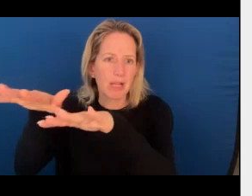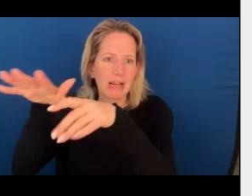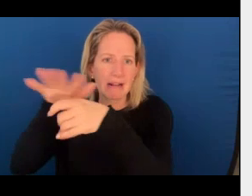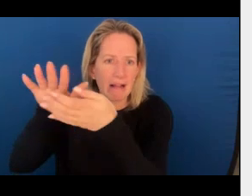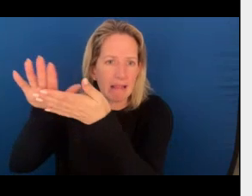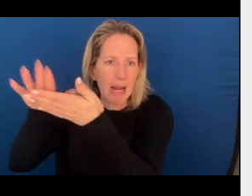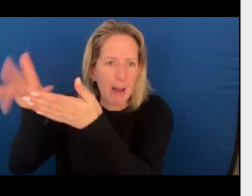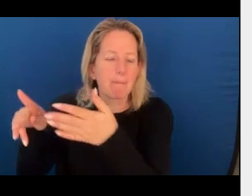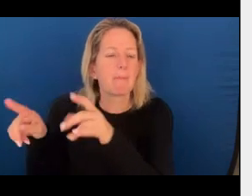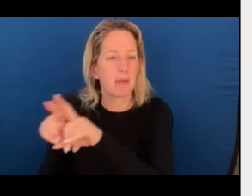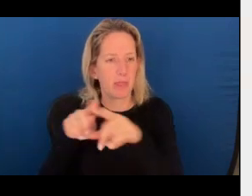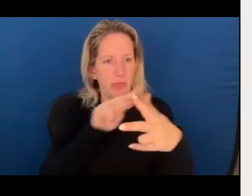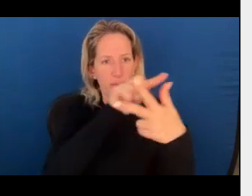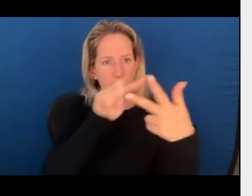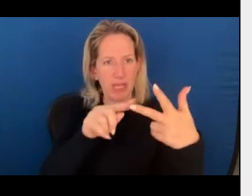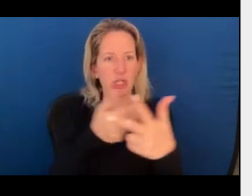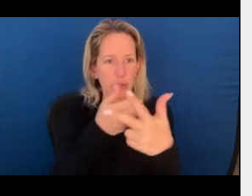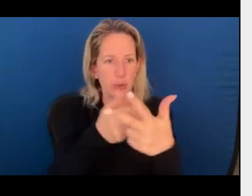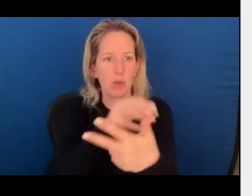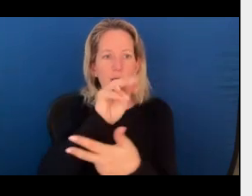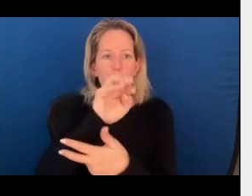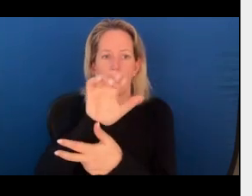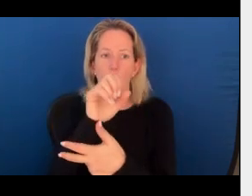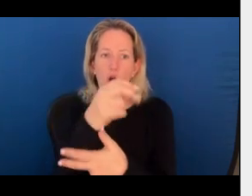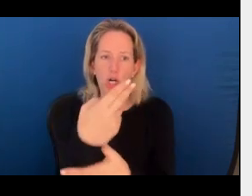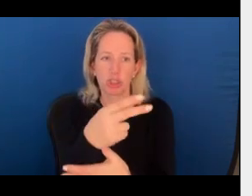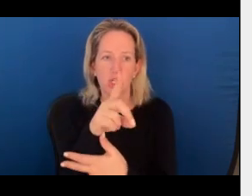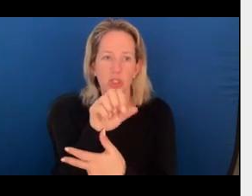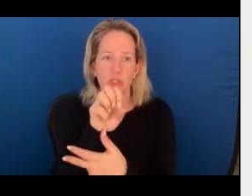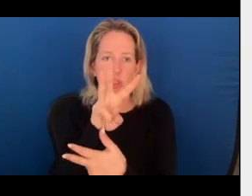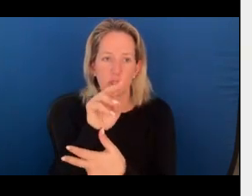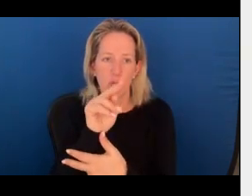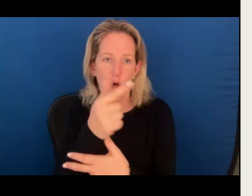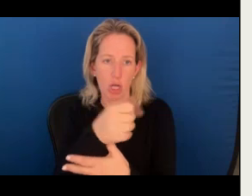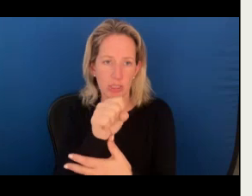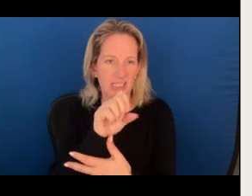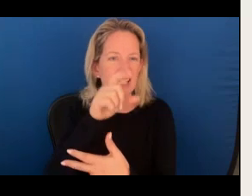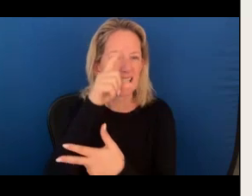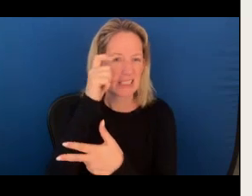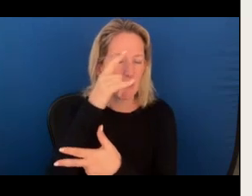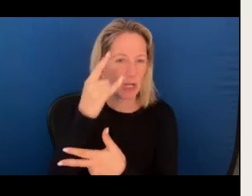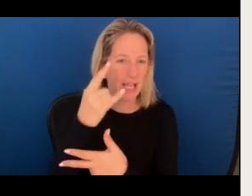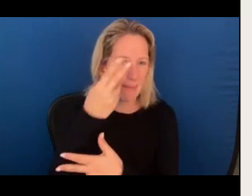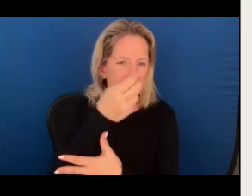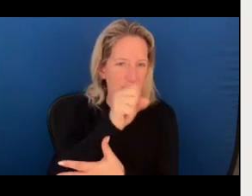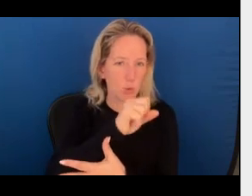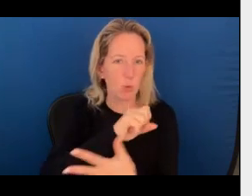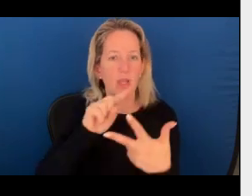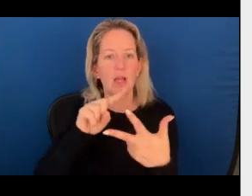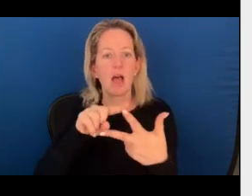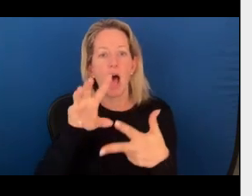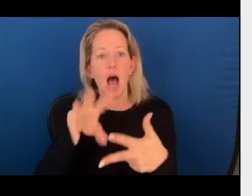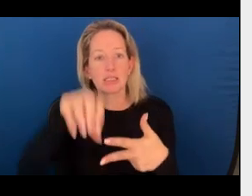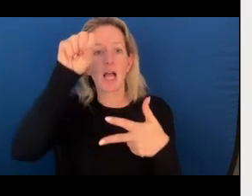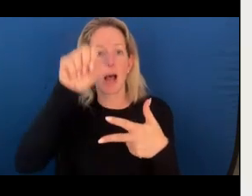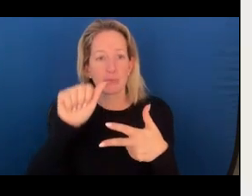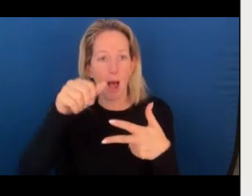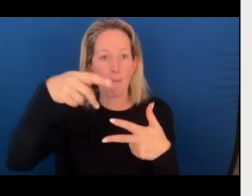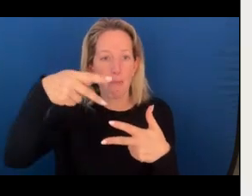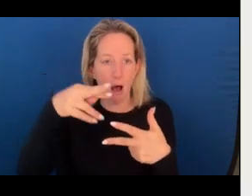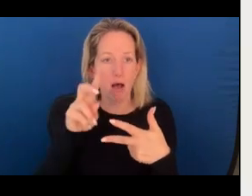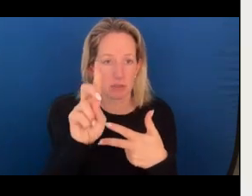we have March Dogs, that's a summer camp for high schools. We have a youth education, Adopt a Pond, it's middle school and